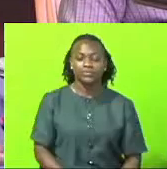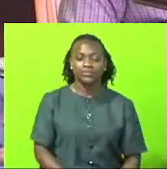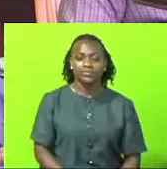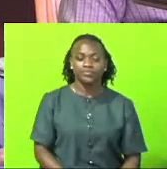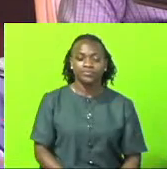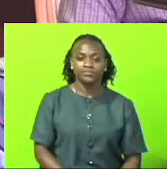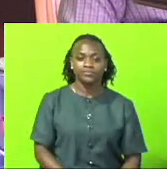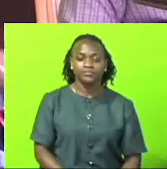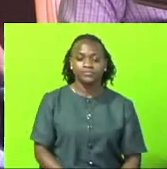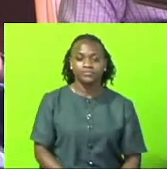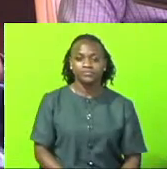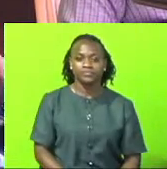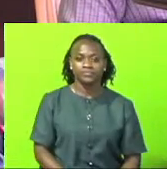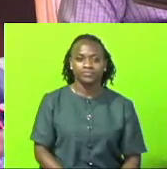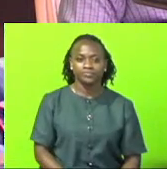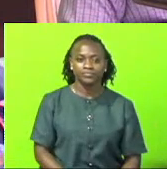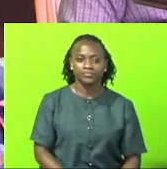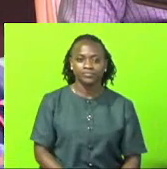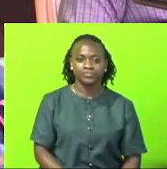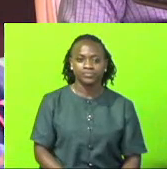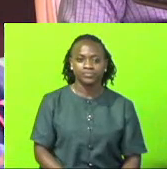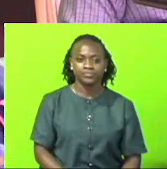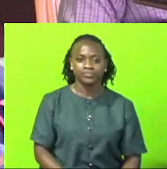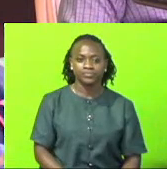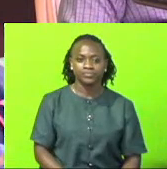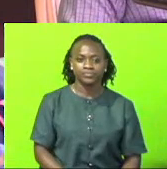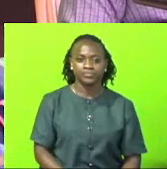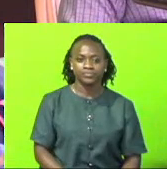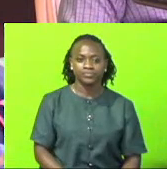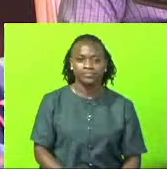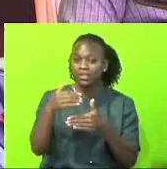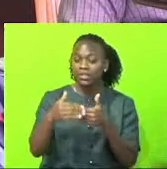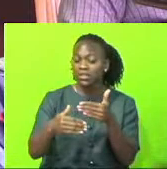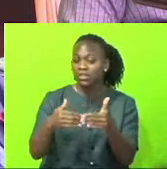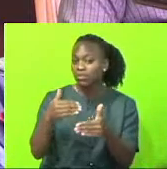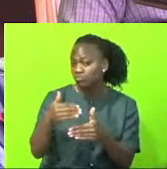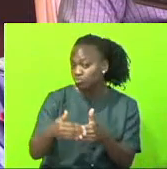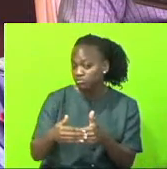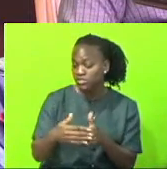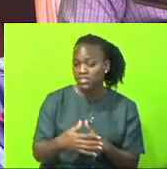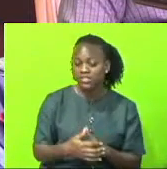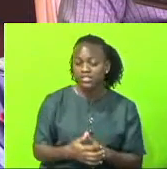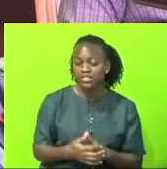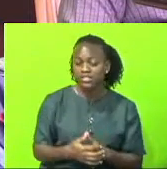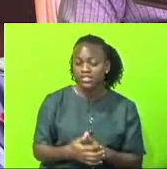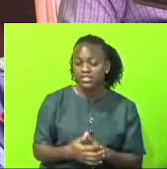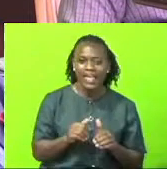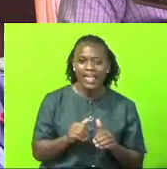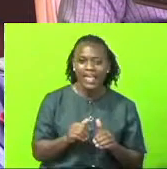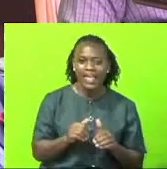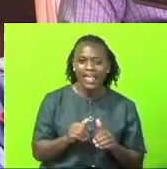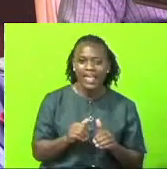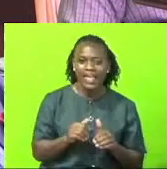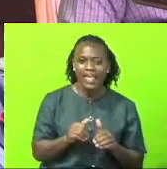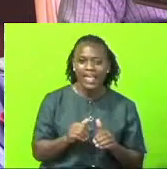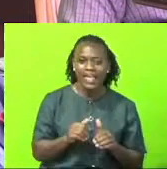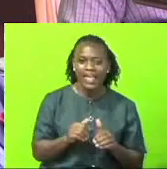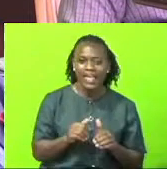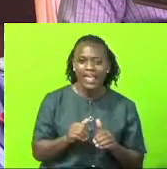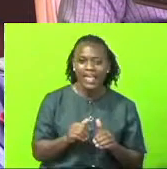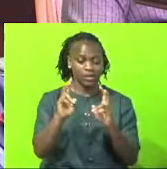Mr. Speaker, looking at the procedure under which the application had been made before you,